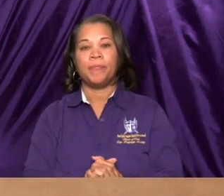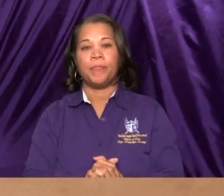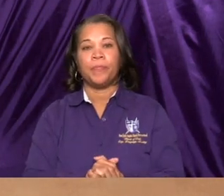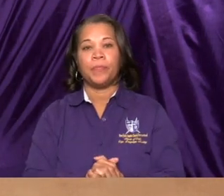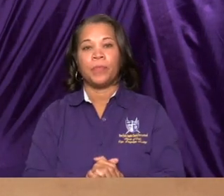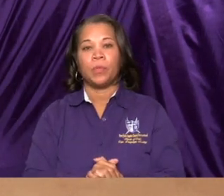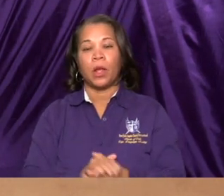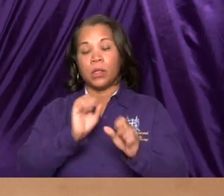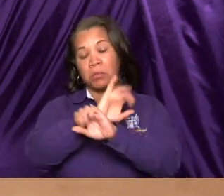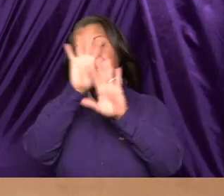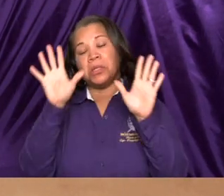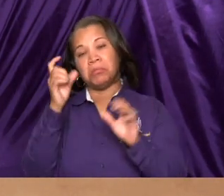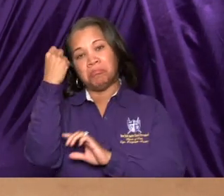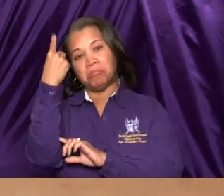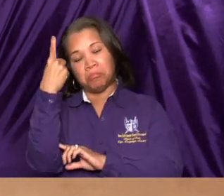Let's be clear.